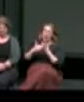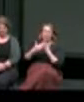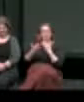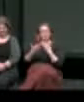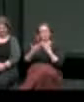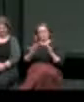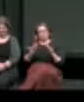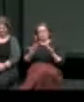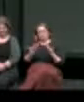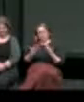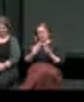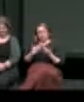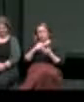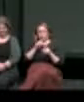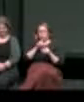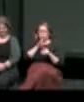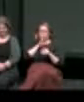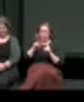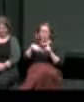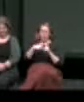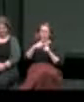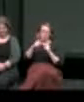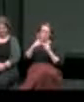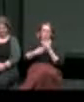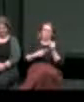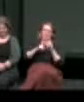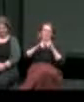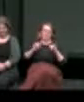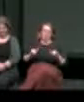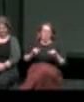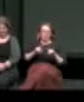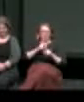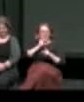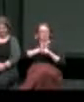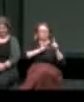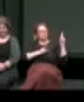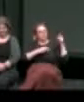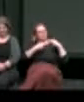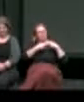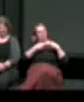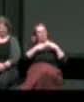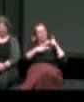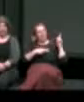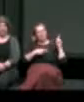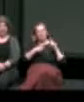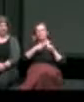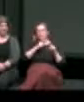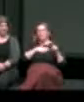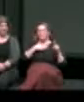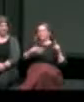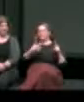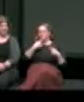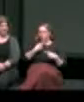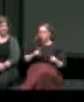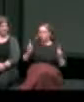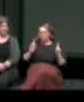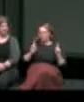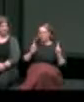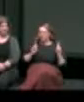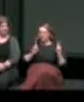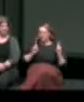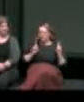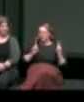about them both at the same time. But I did want to keep this slide up. This is right from our consent decree. And this